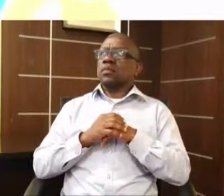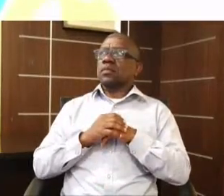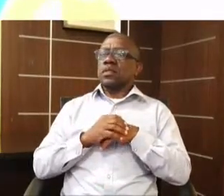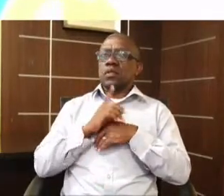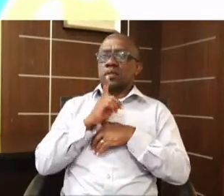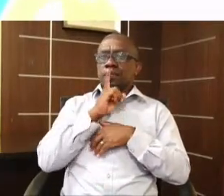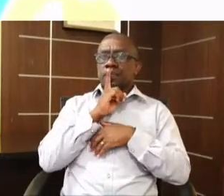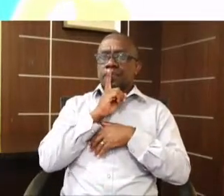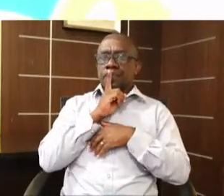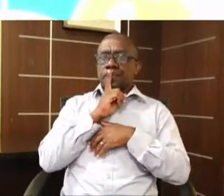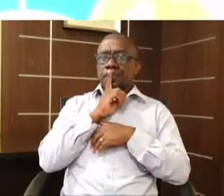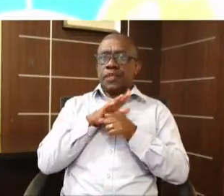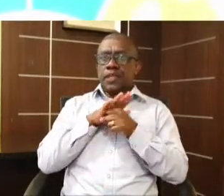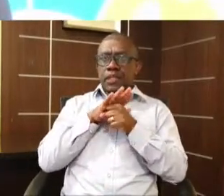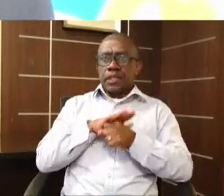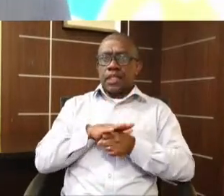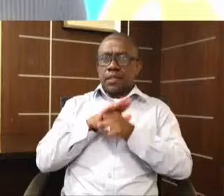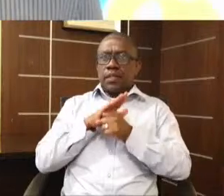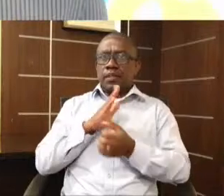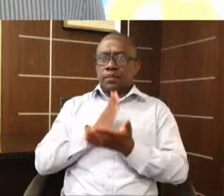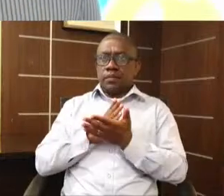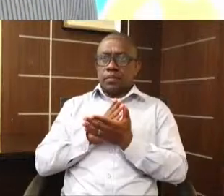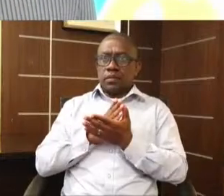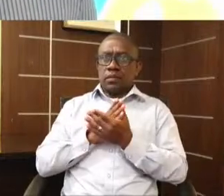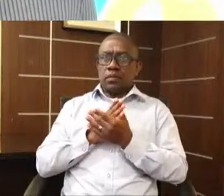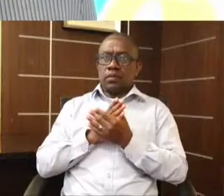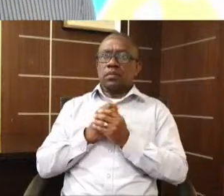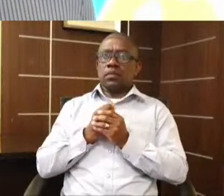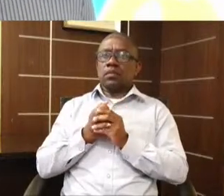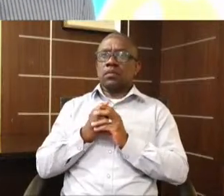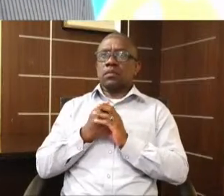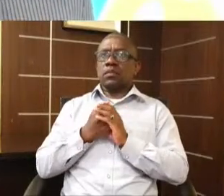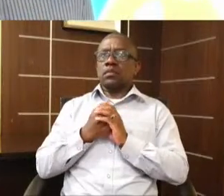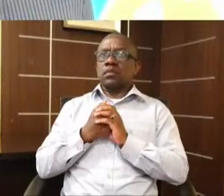Keep quiet because of stigma? Yes.